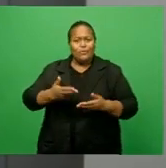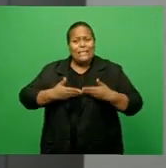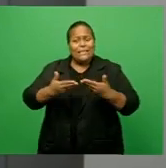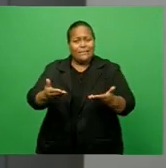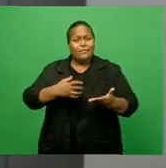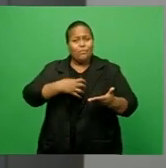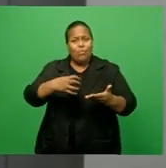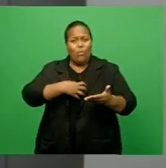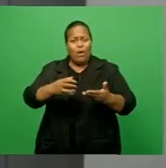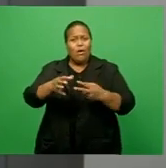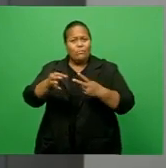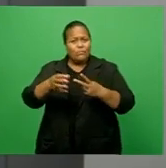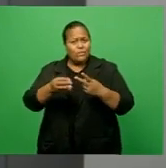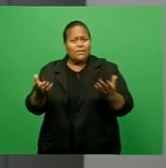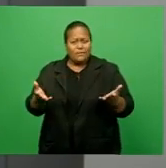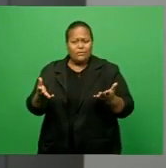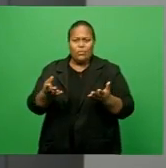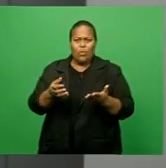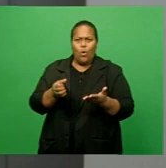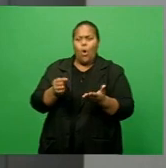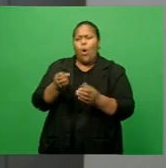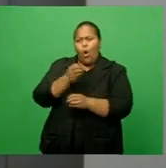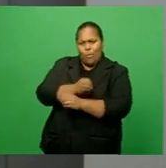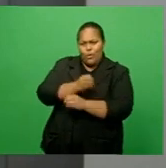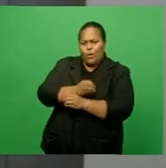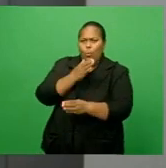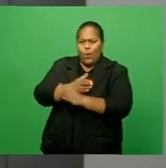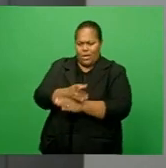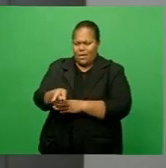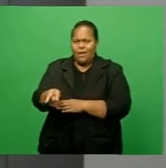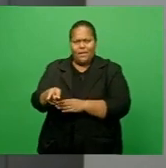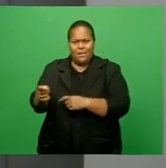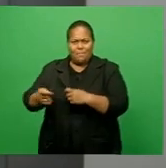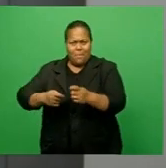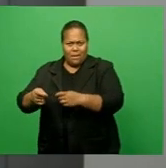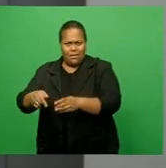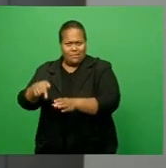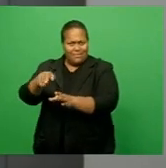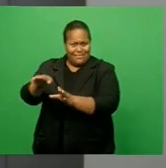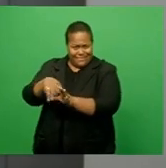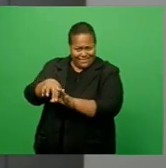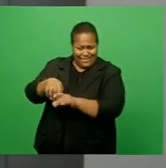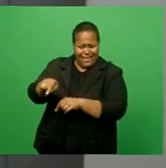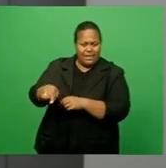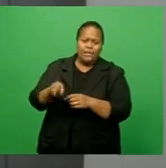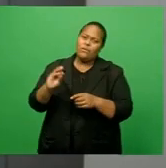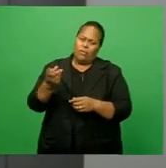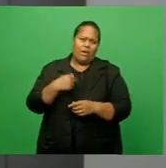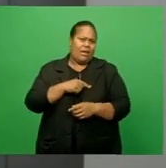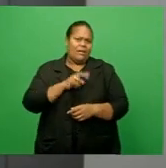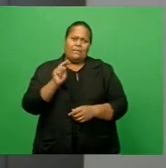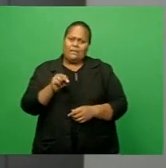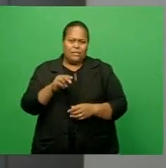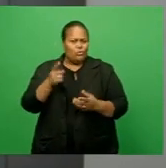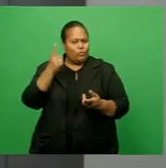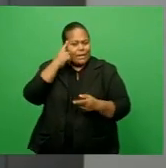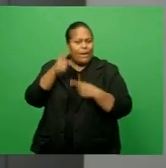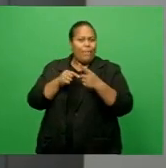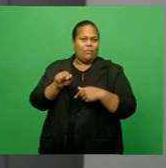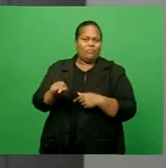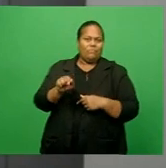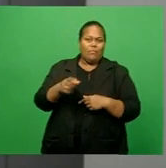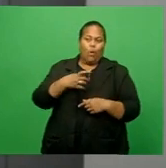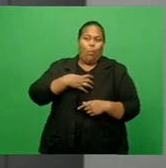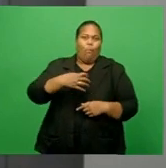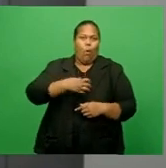market, and the business size is much bigger. You know, if you look at their turnover, which is more than 100,000. So we